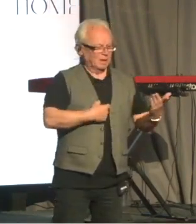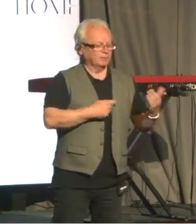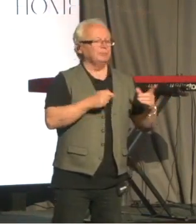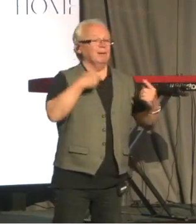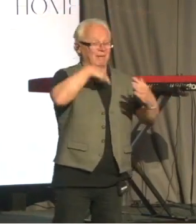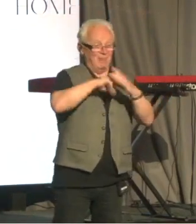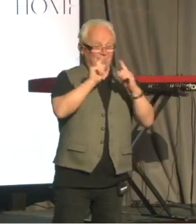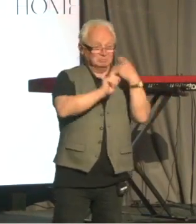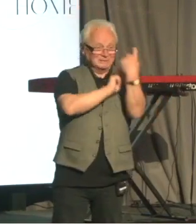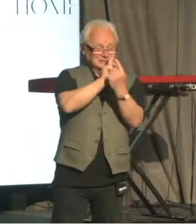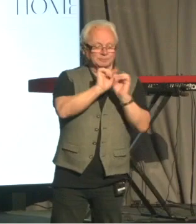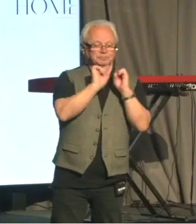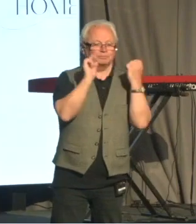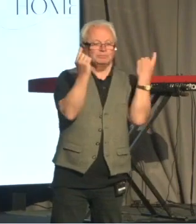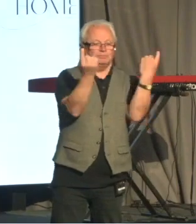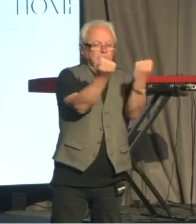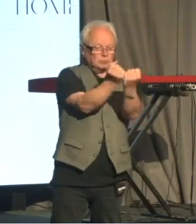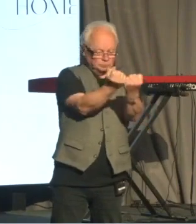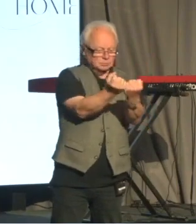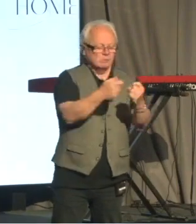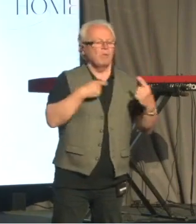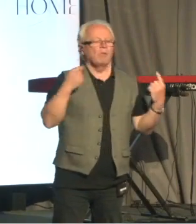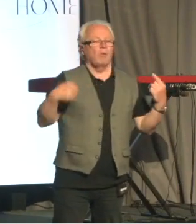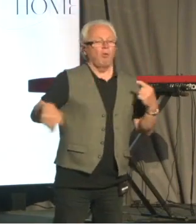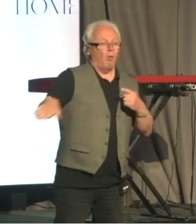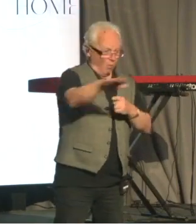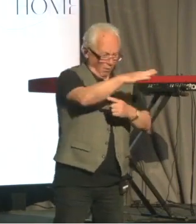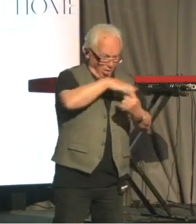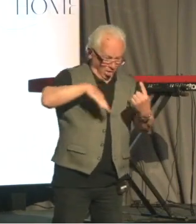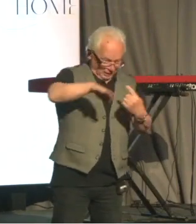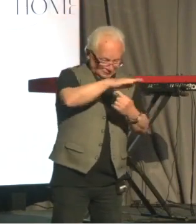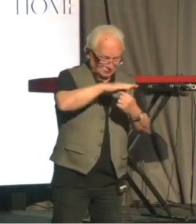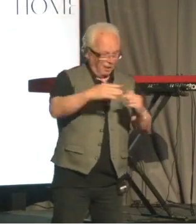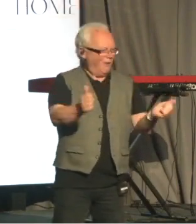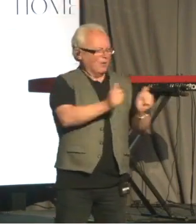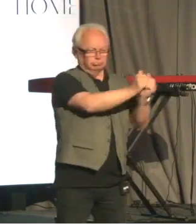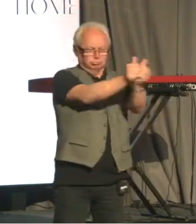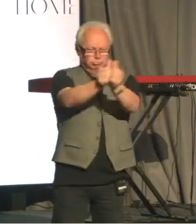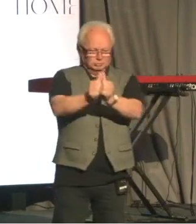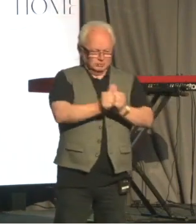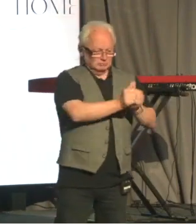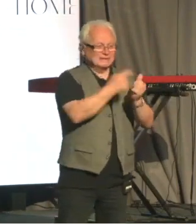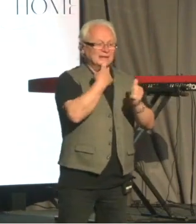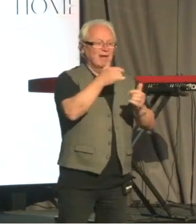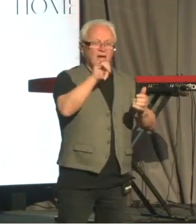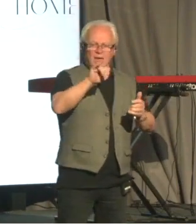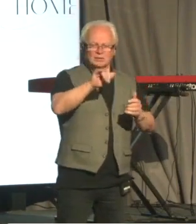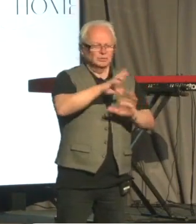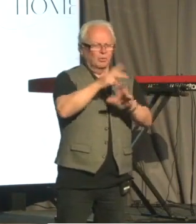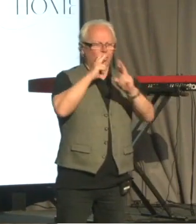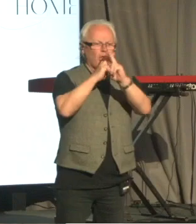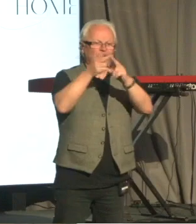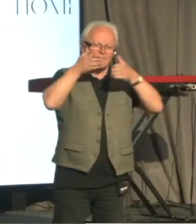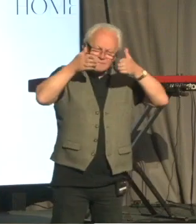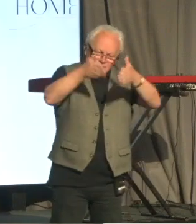into agreement and we just said, hey, maybe instead of looking at the problem,